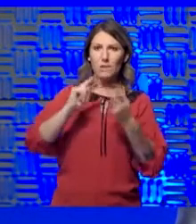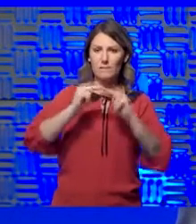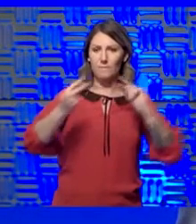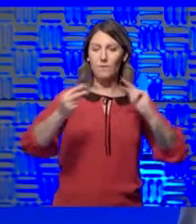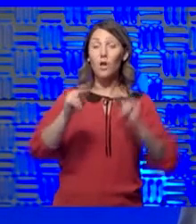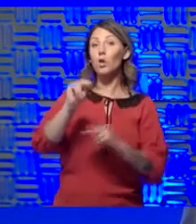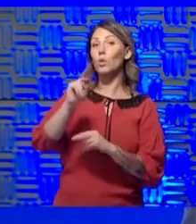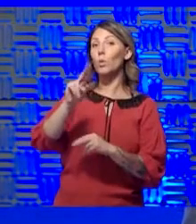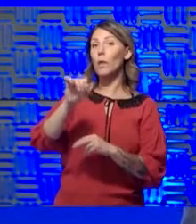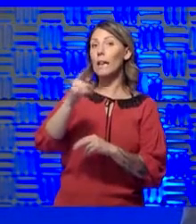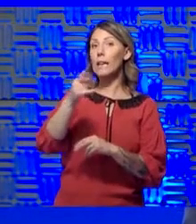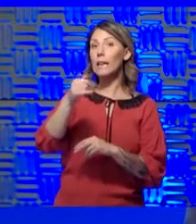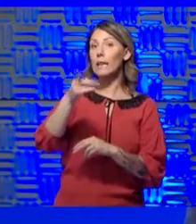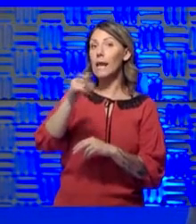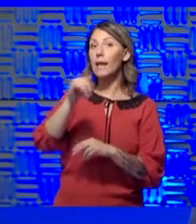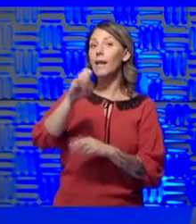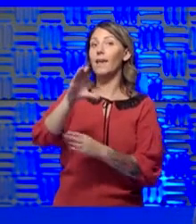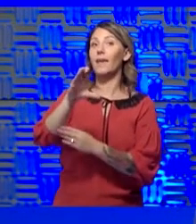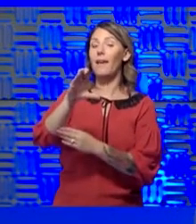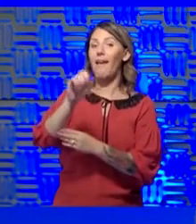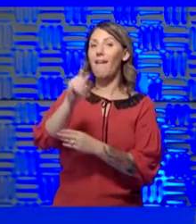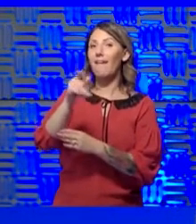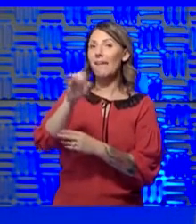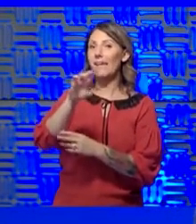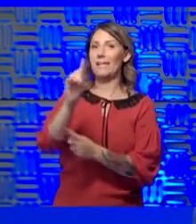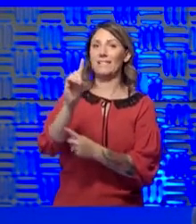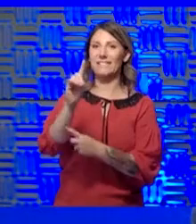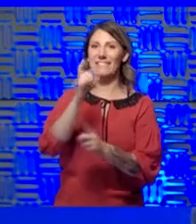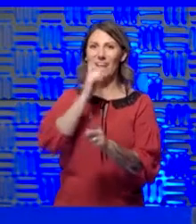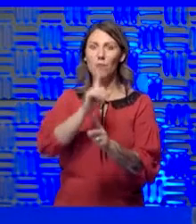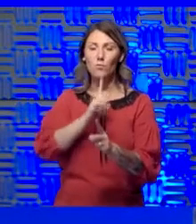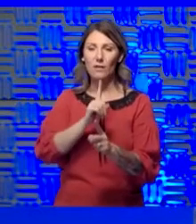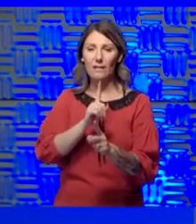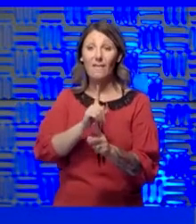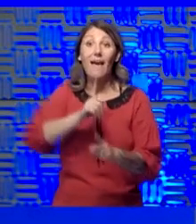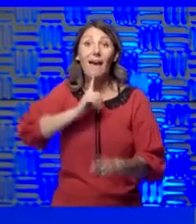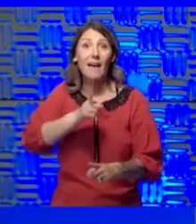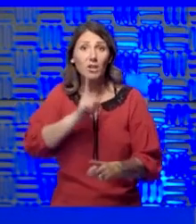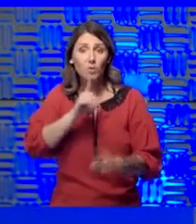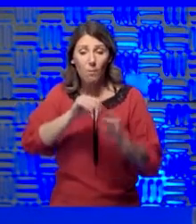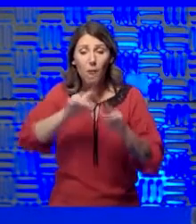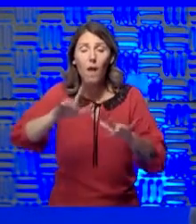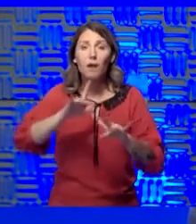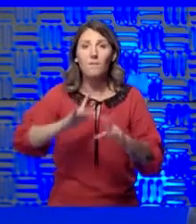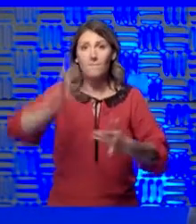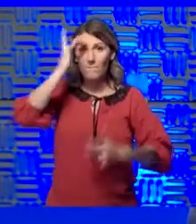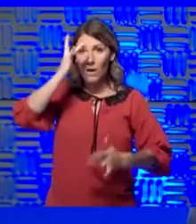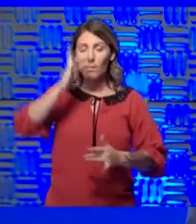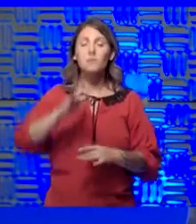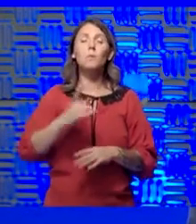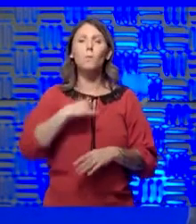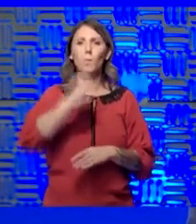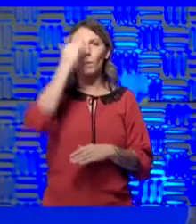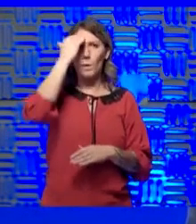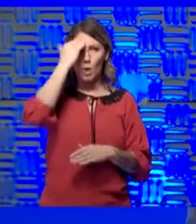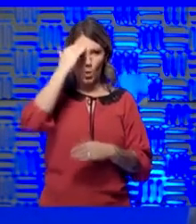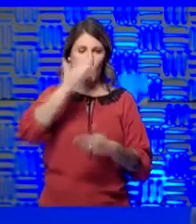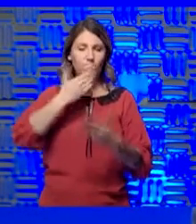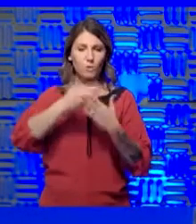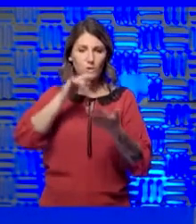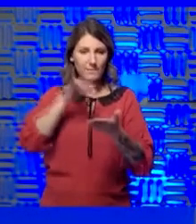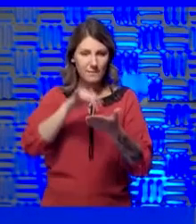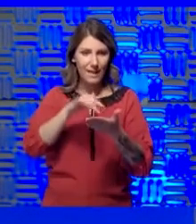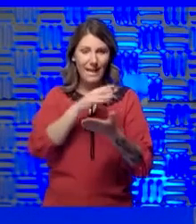nucleic acid, and not really picking up infectious virus? We know that there has been a good study, although again, pristine lab